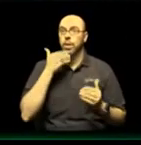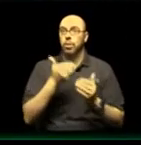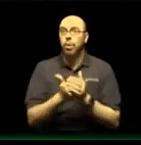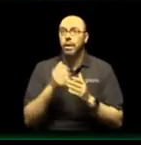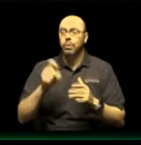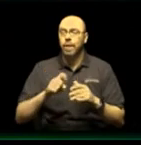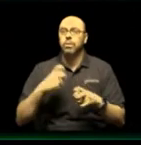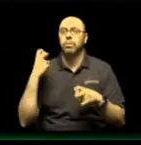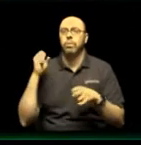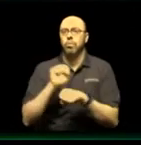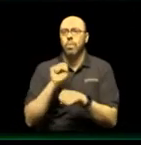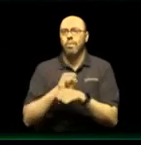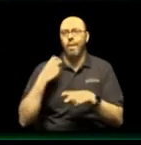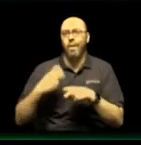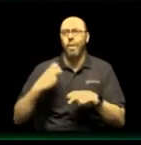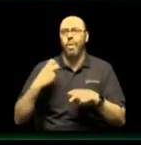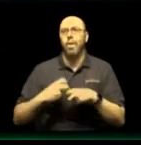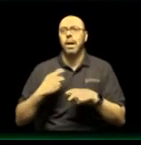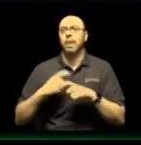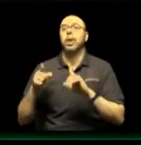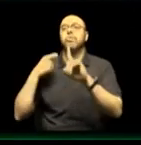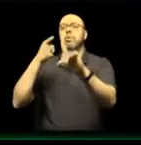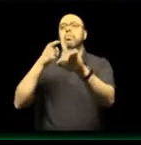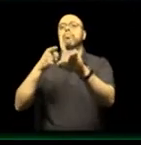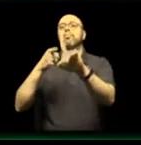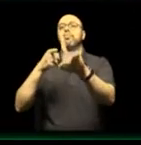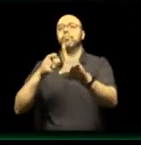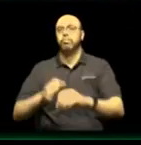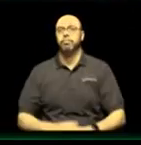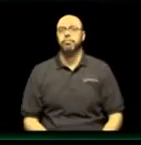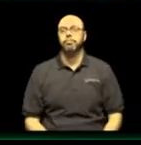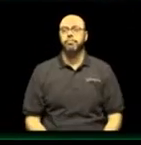work harder. Right. And go get it.